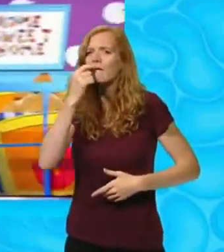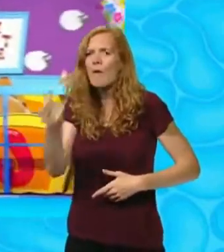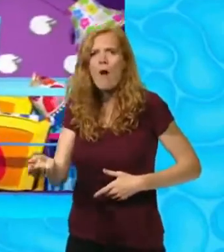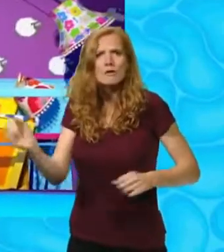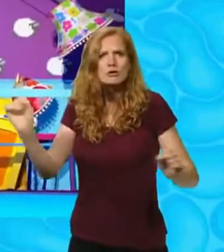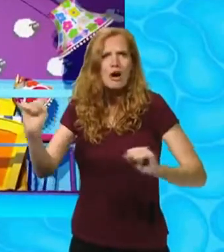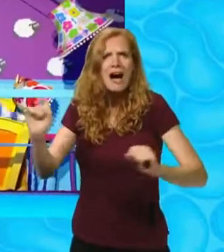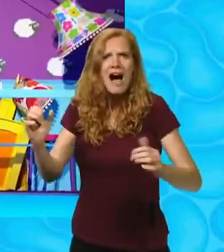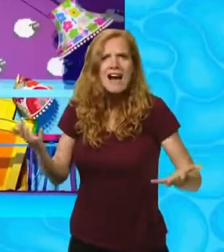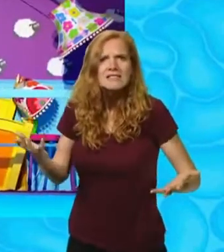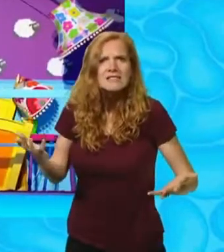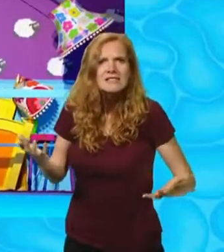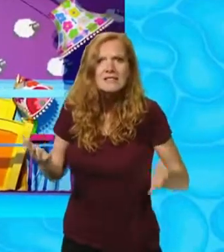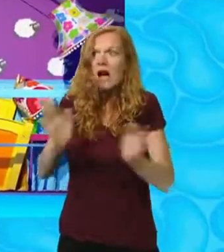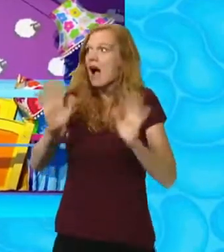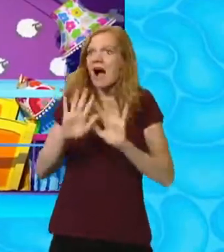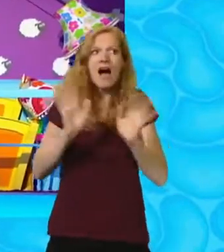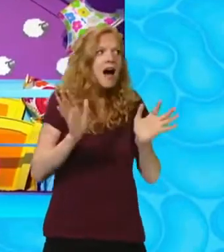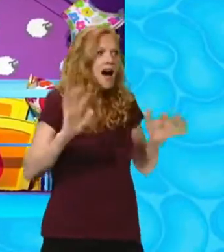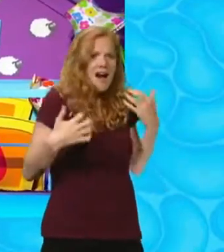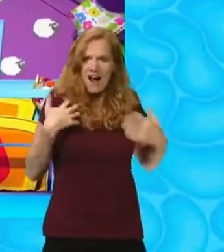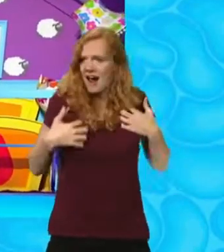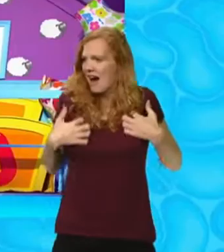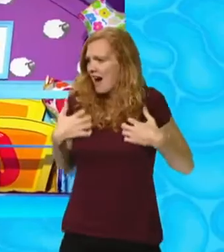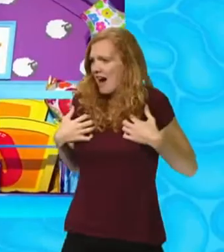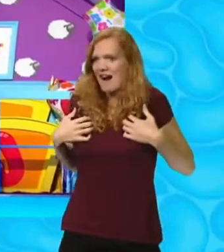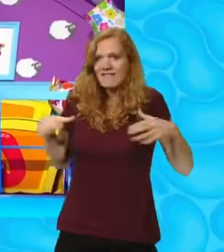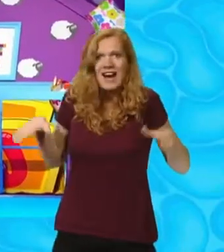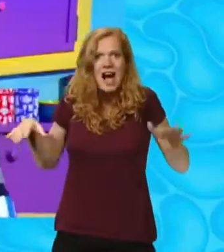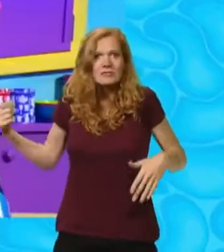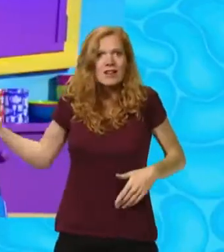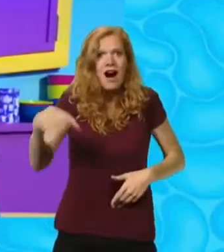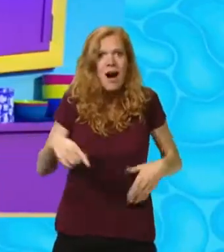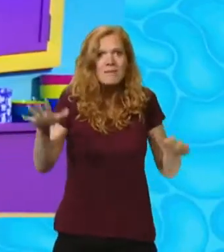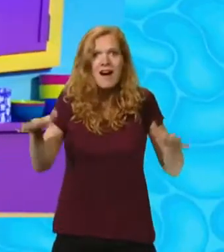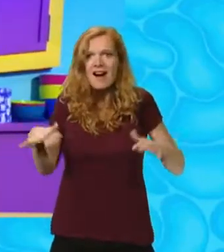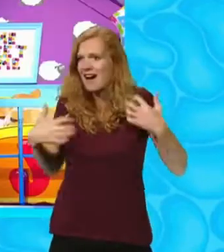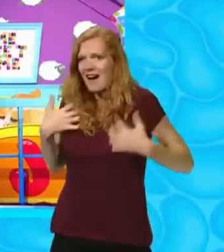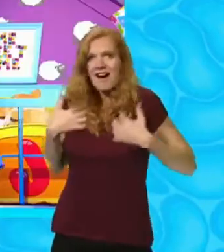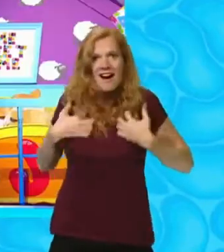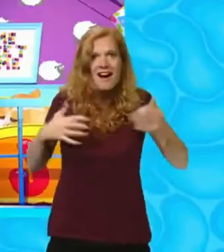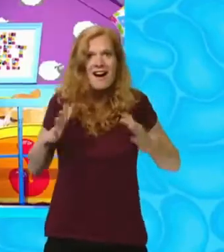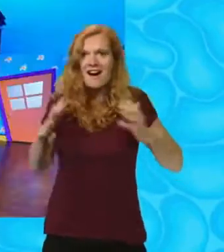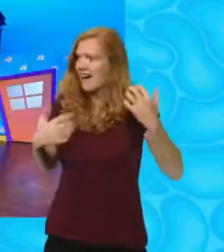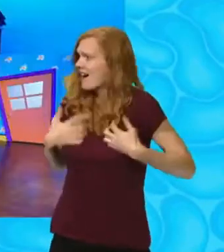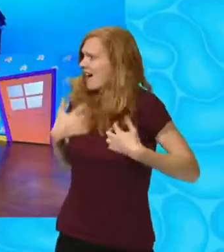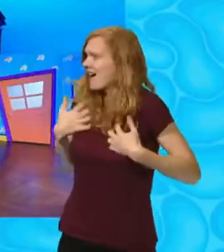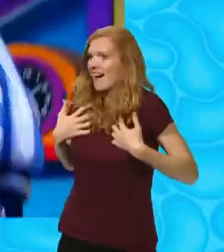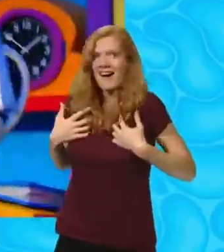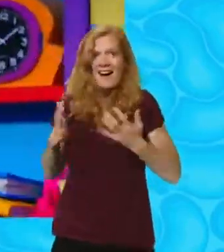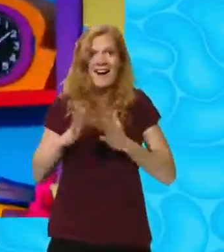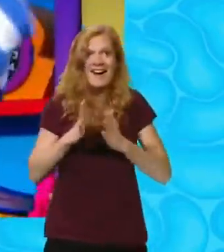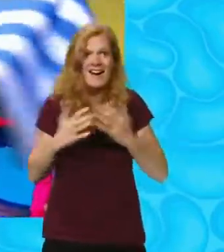sir. Oh, I can't believe it. Oh, the tooth fairy's coming. The tooth fairy's coming. I'm so excited. I can't believe it.